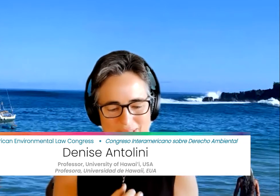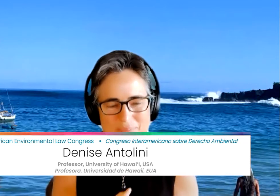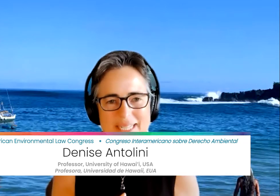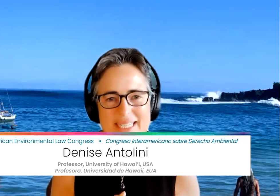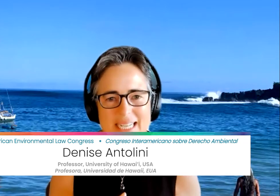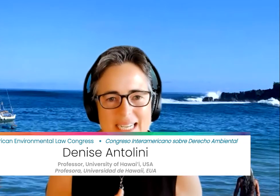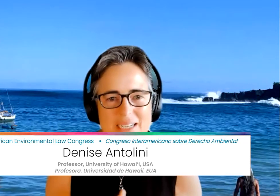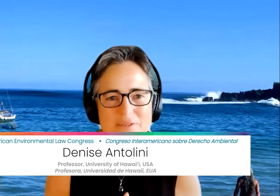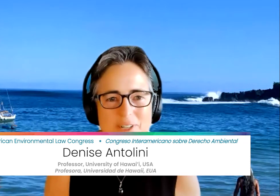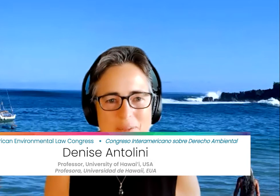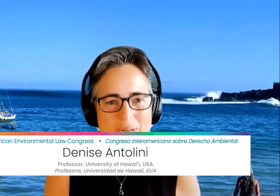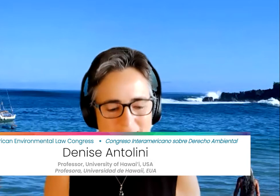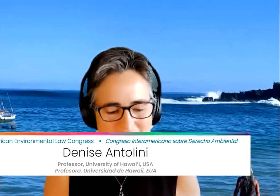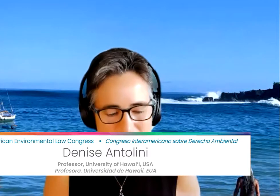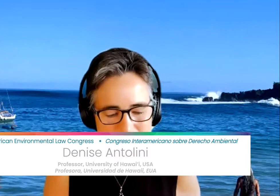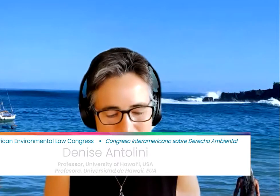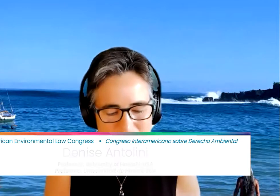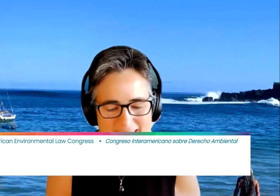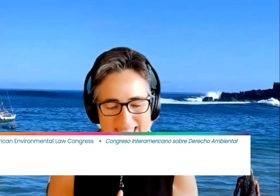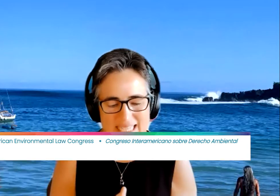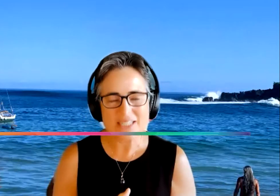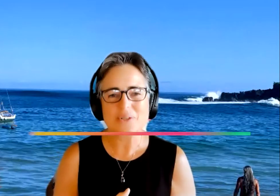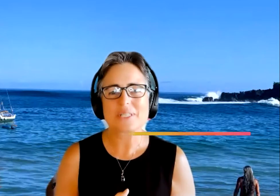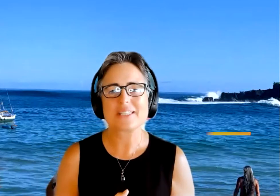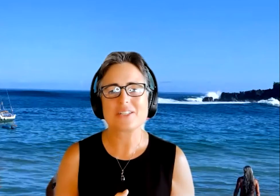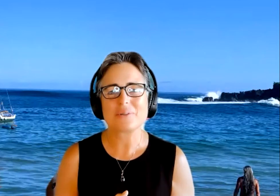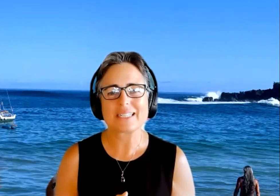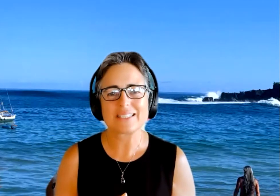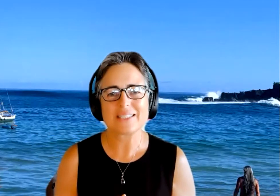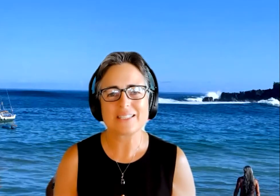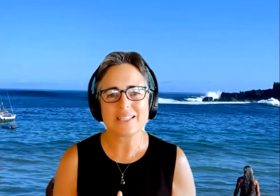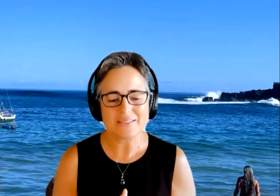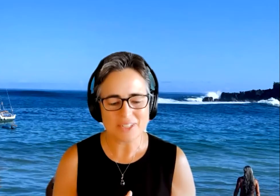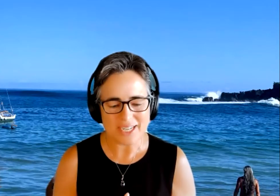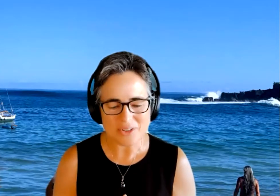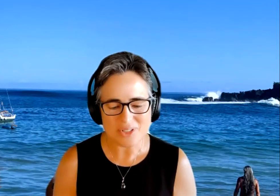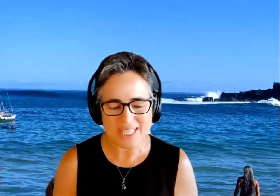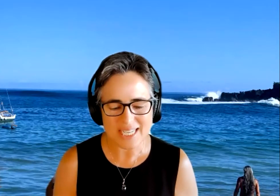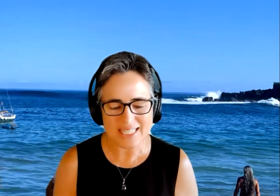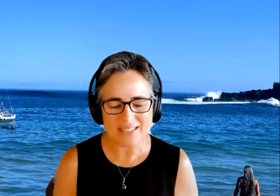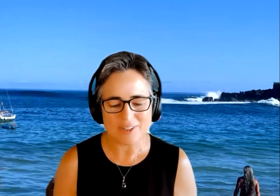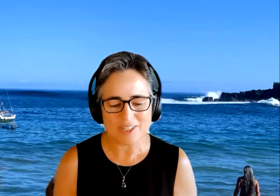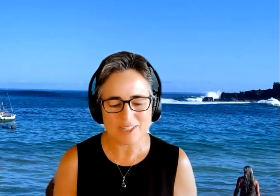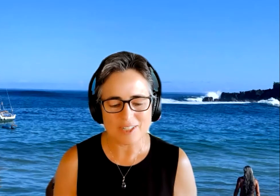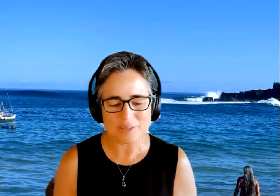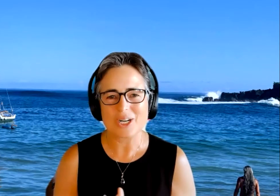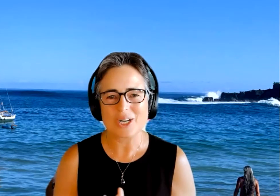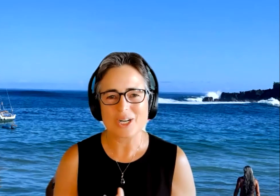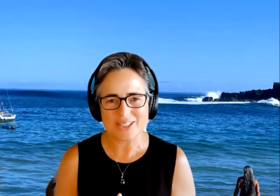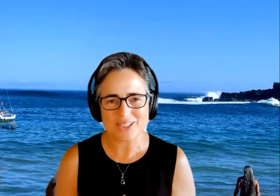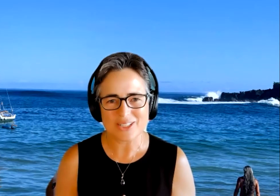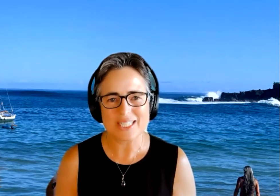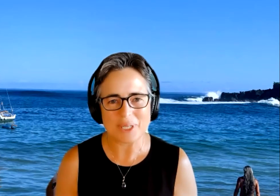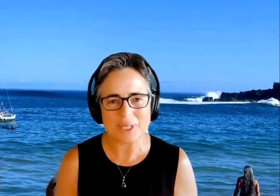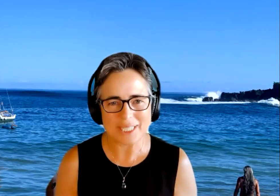in just a minute from Alejandro Iza, who is the director of the IUCN Environmental